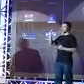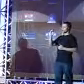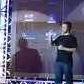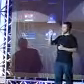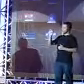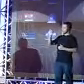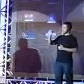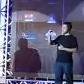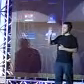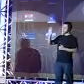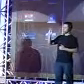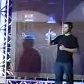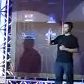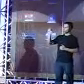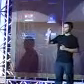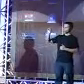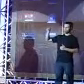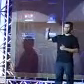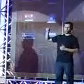But